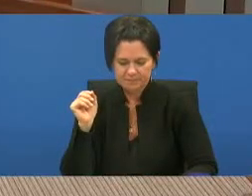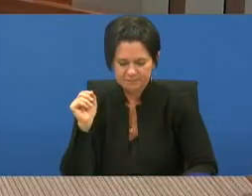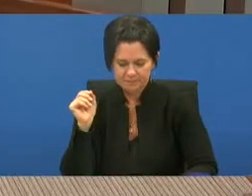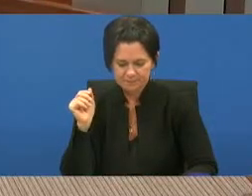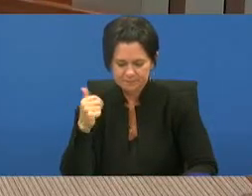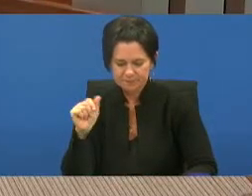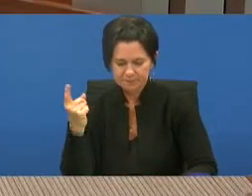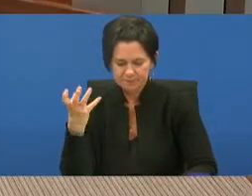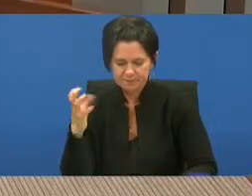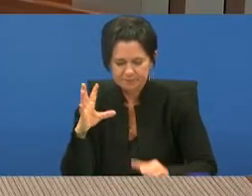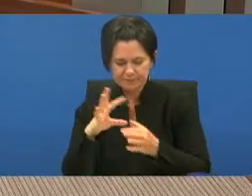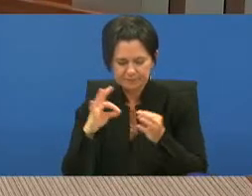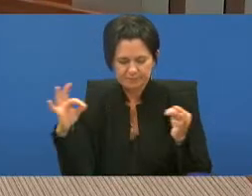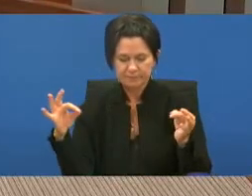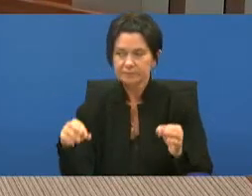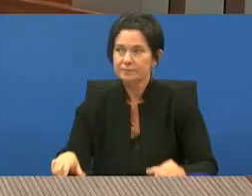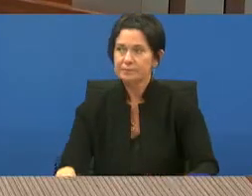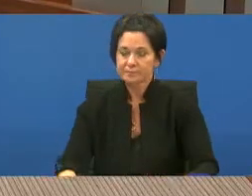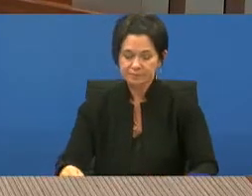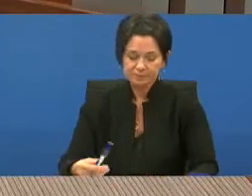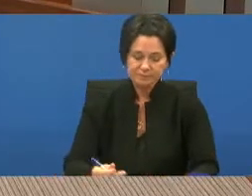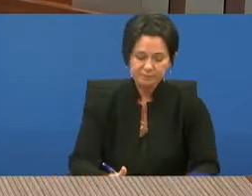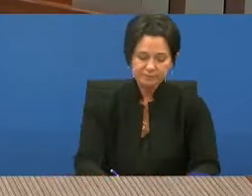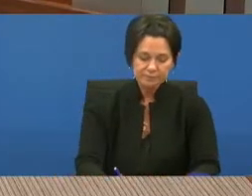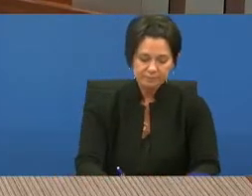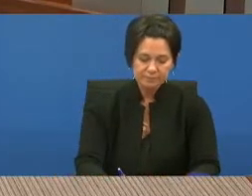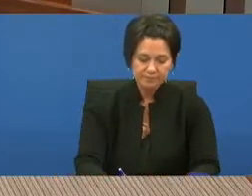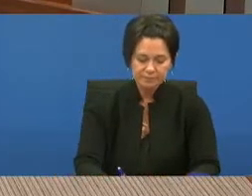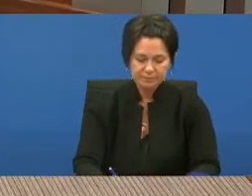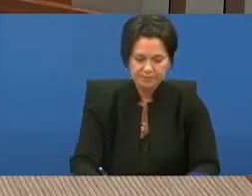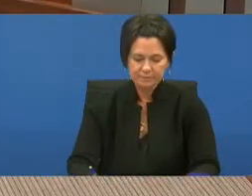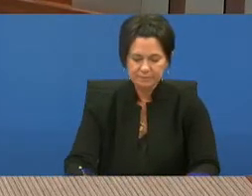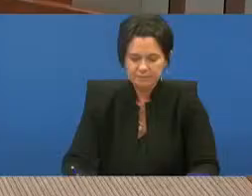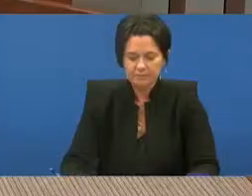Treasurer. Anyone here wishing to speak on this item?